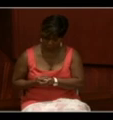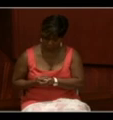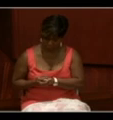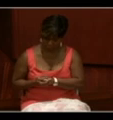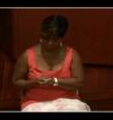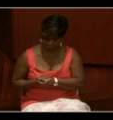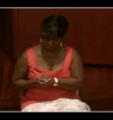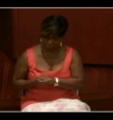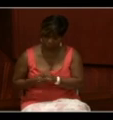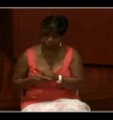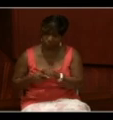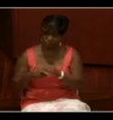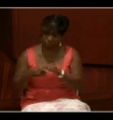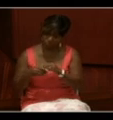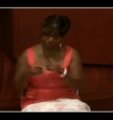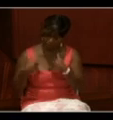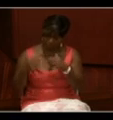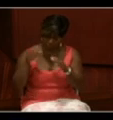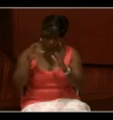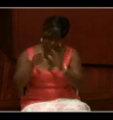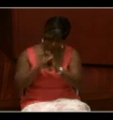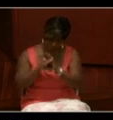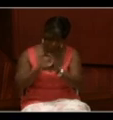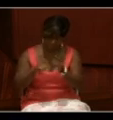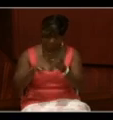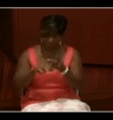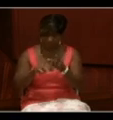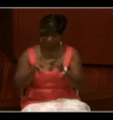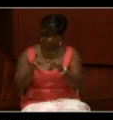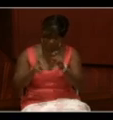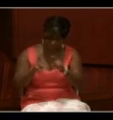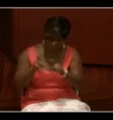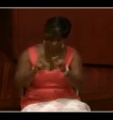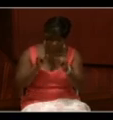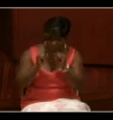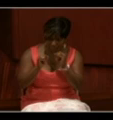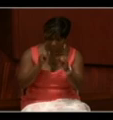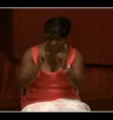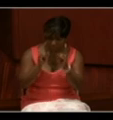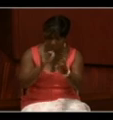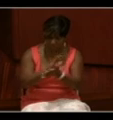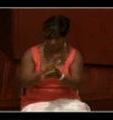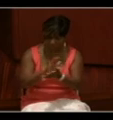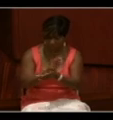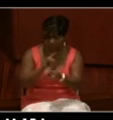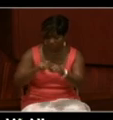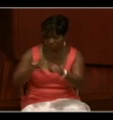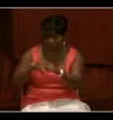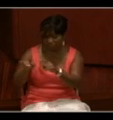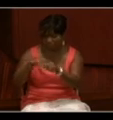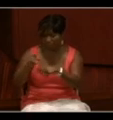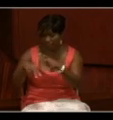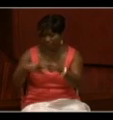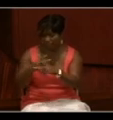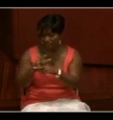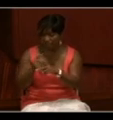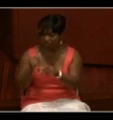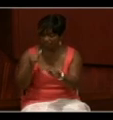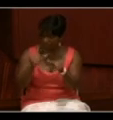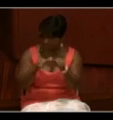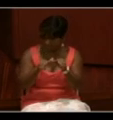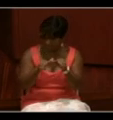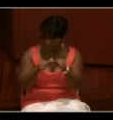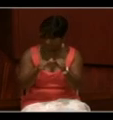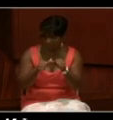So in addition to photographs, interrogation, interview transcripts, and various forms and correspondence, some